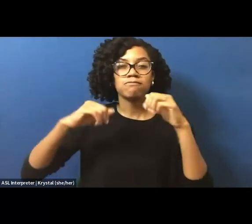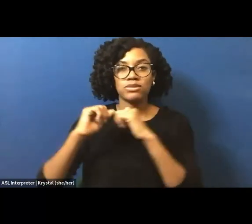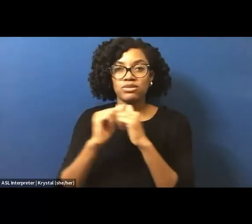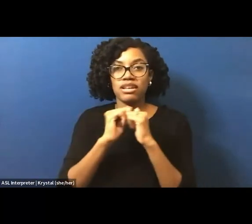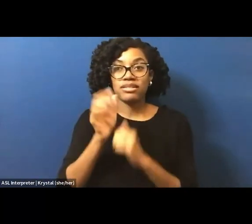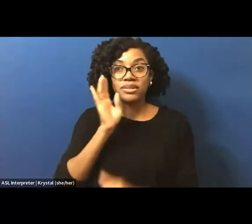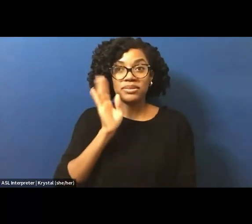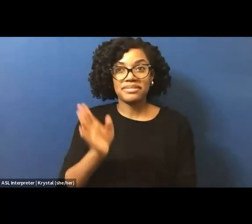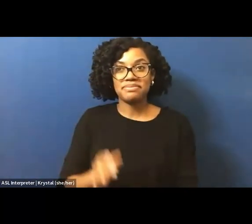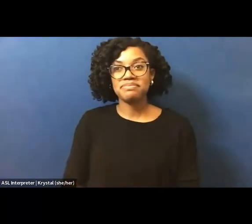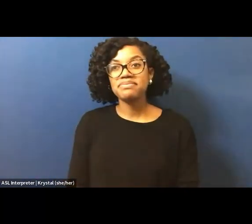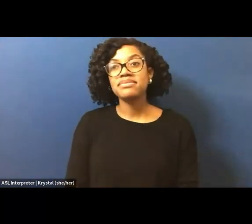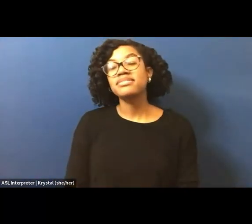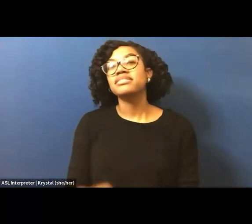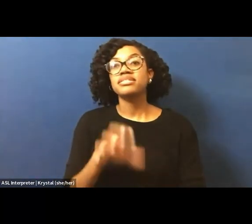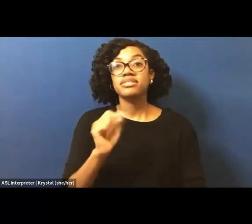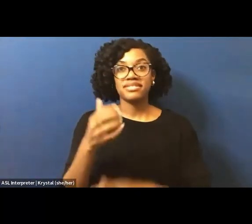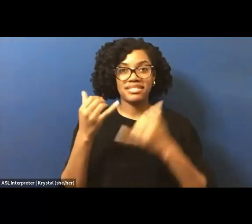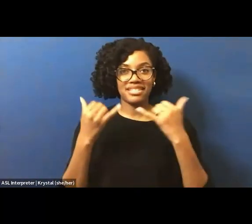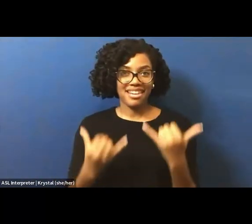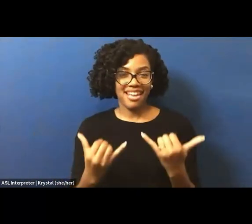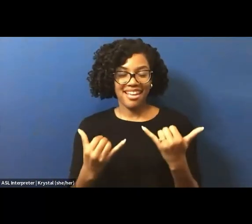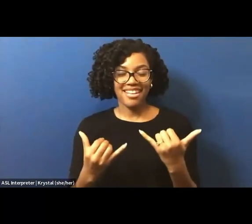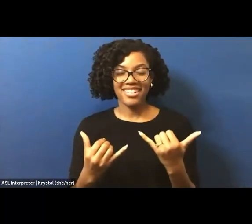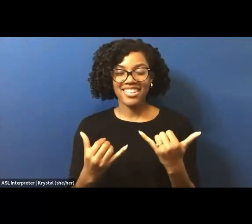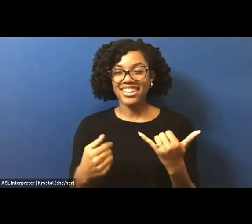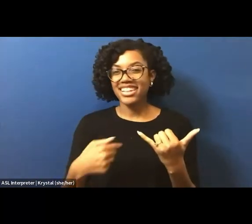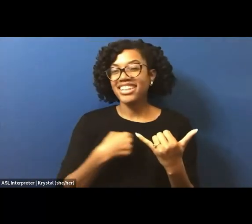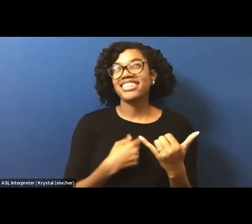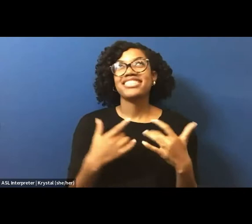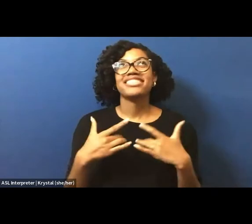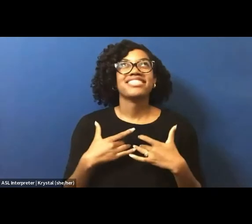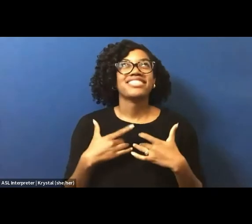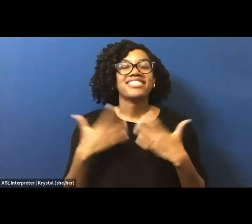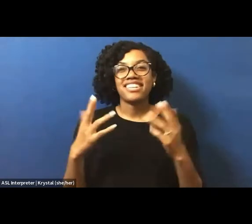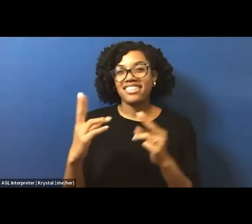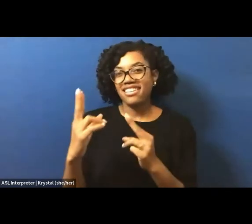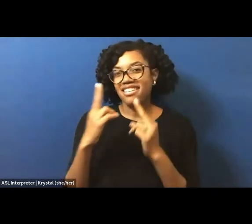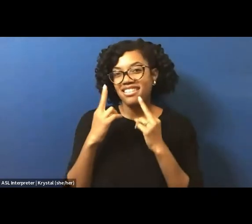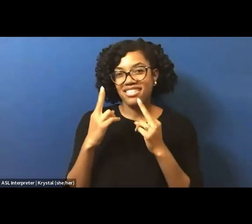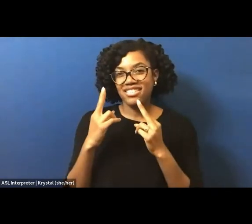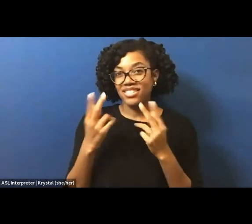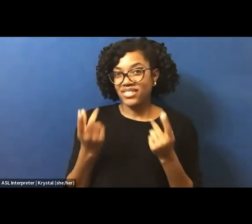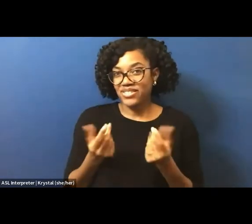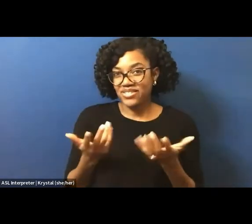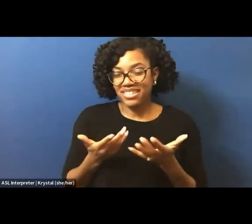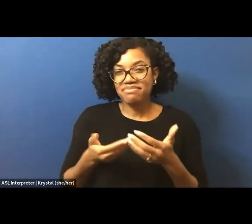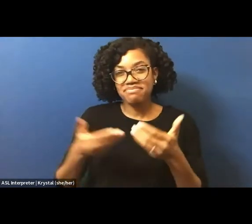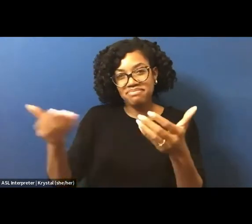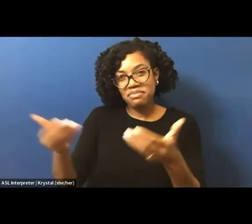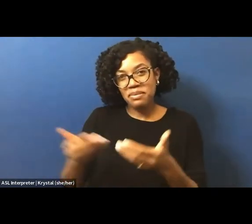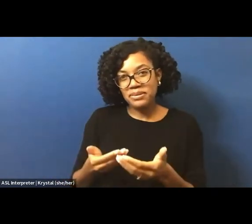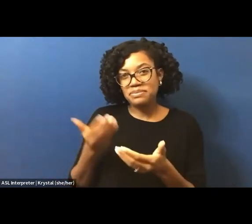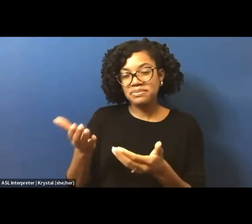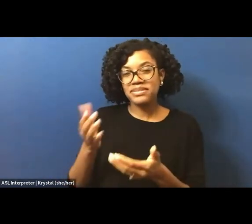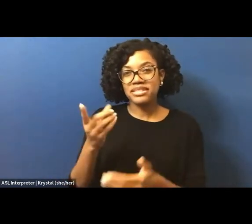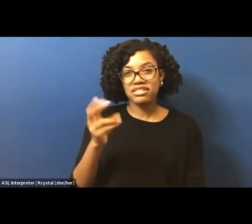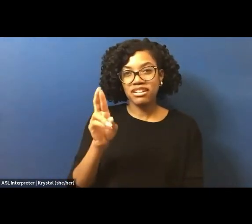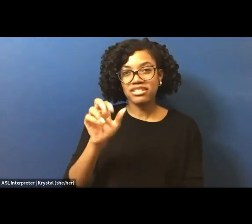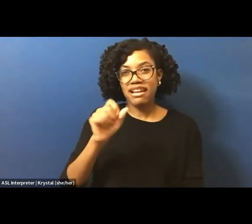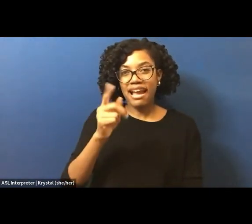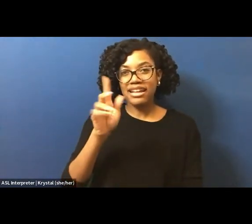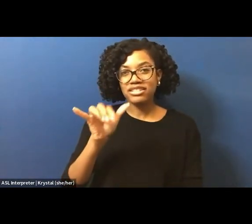So without further ado, I'm so thrilled and so honored. Please join me in welcoming Dr. Ashley